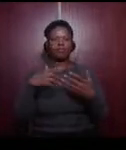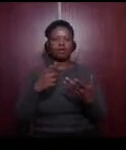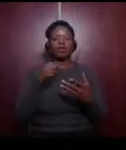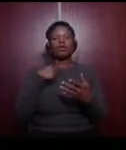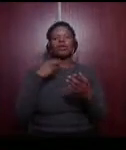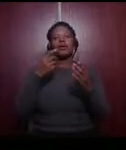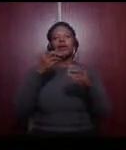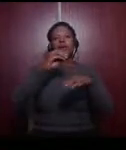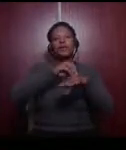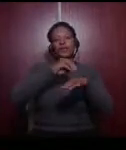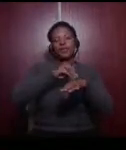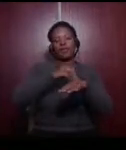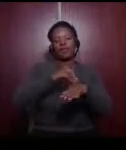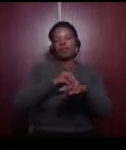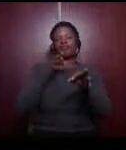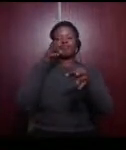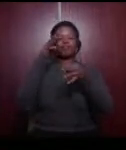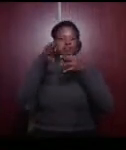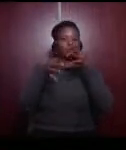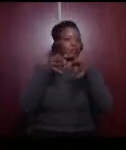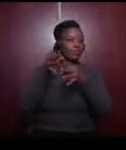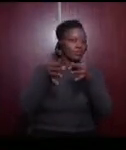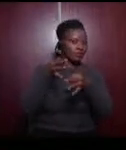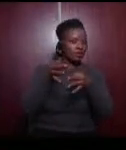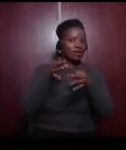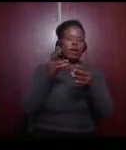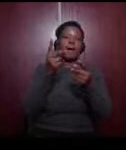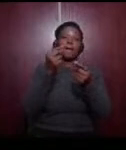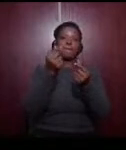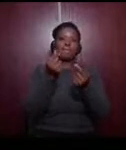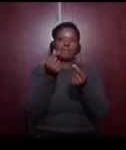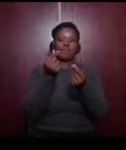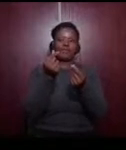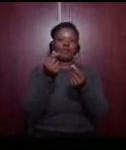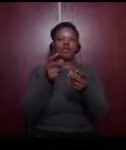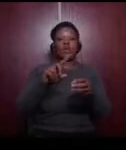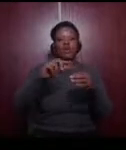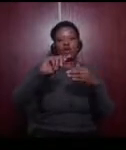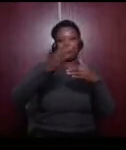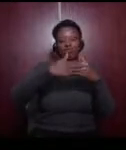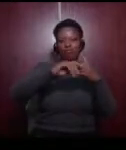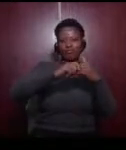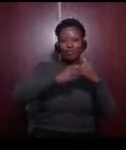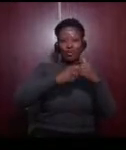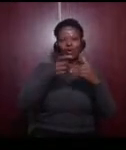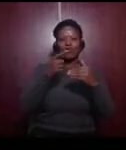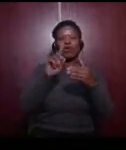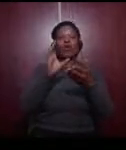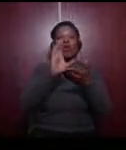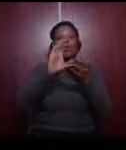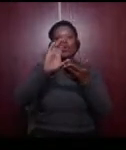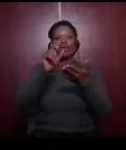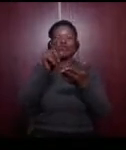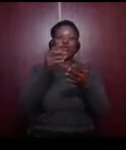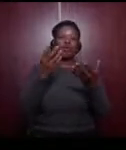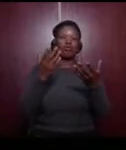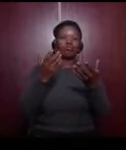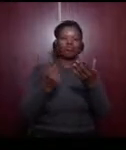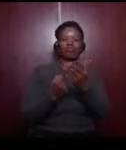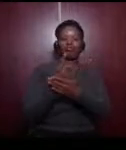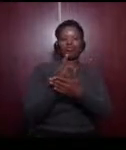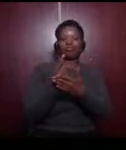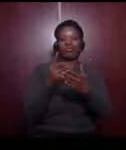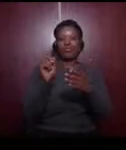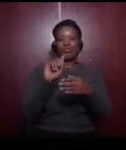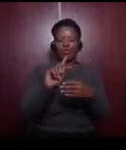issues that were mentioned is that the amount of money lie locked in different funds, which causes more corruption, and it